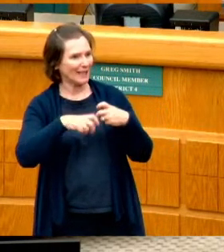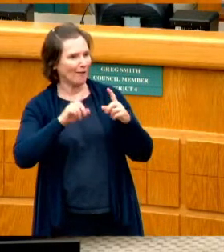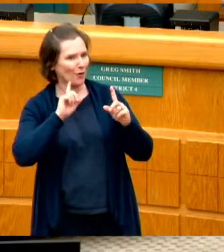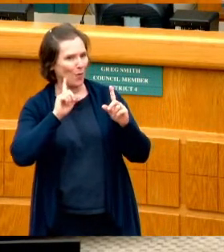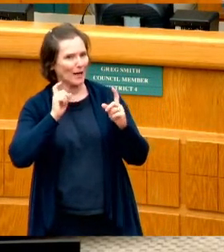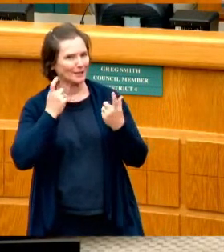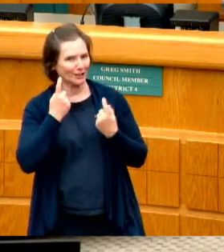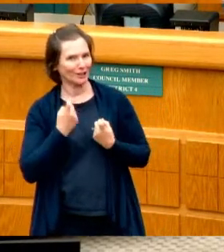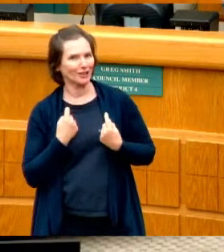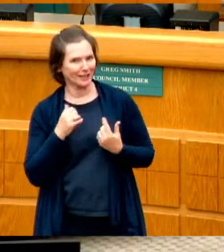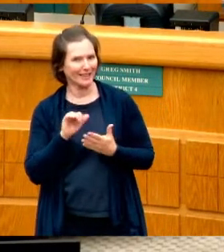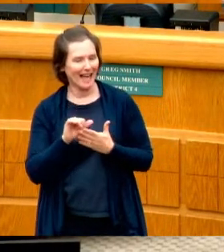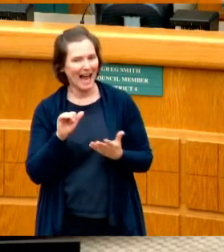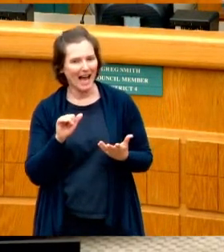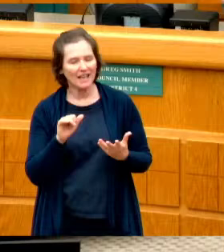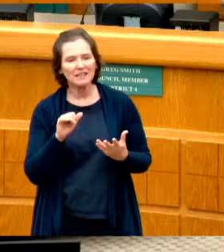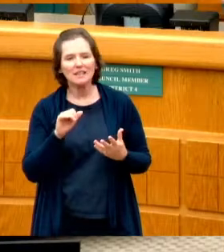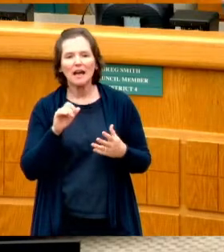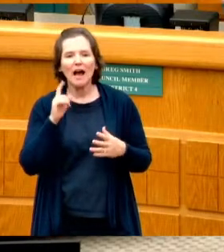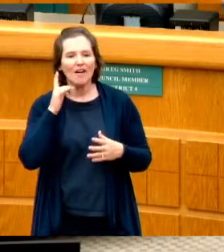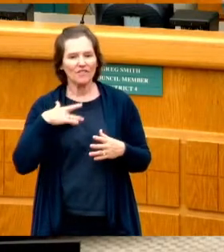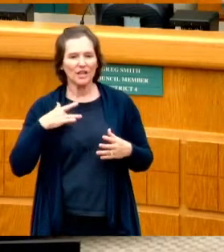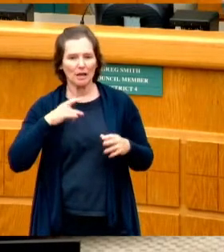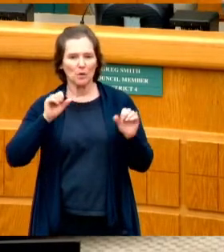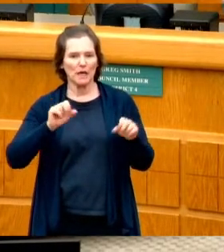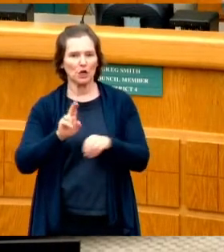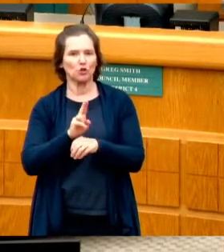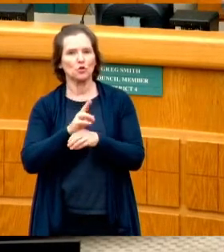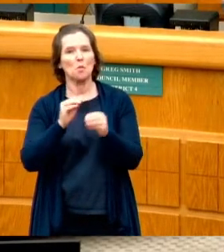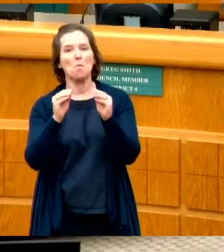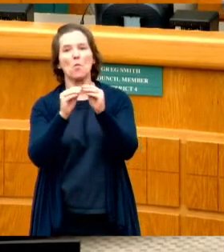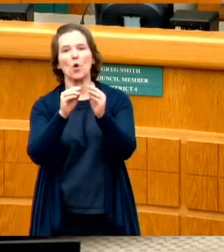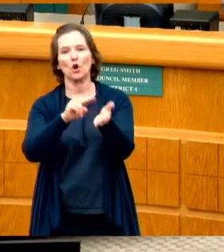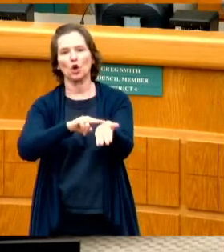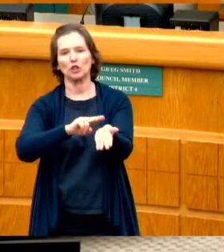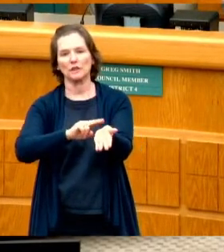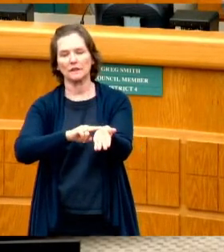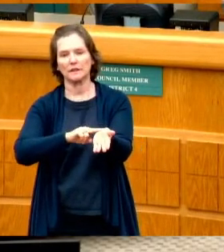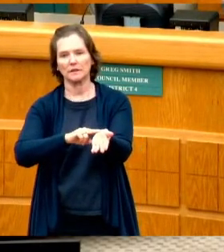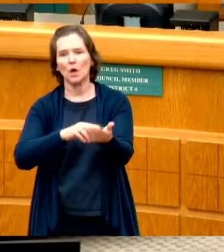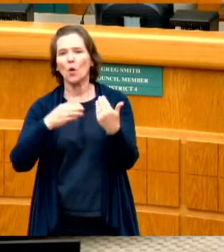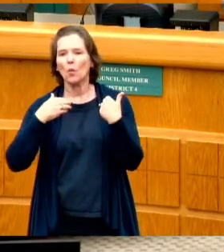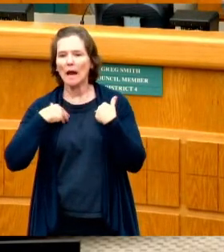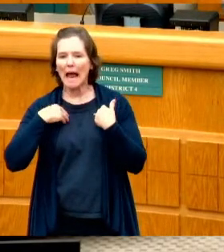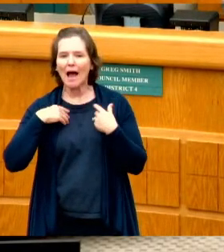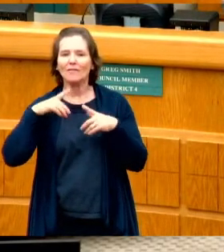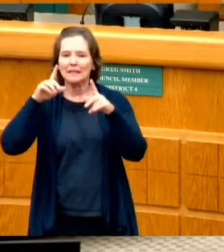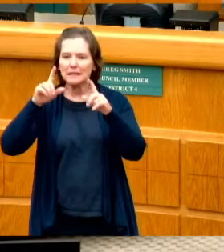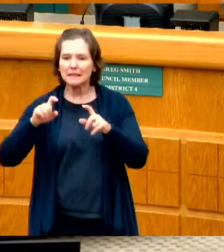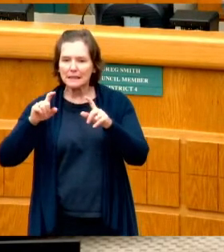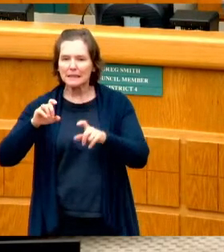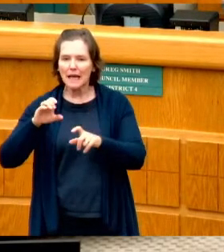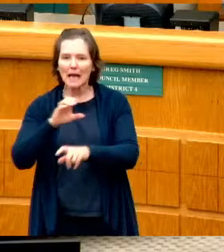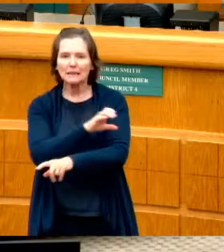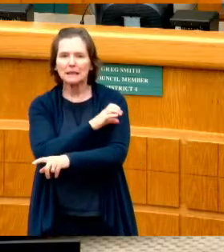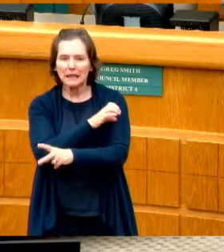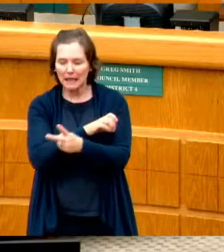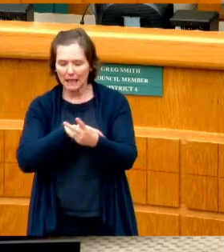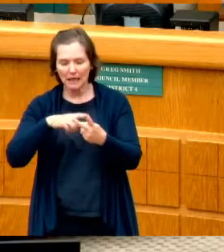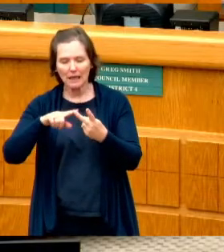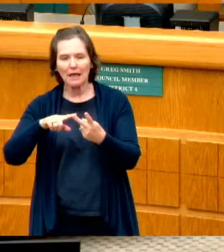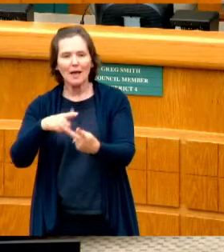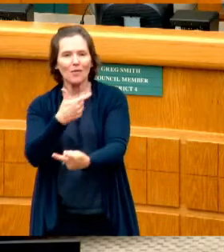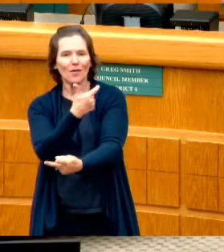do we have swabbing clinics where we're still testing to see if you have COVID-19, now we have all these vaccination clinics. A lot of